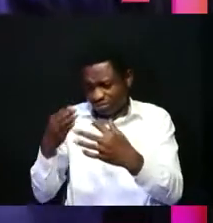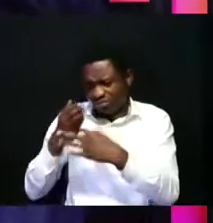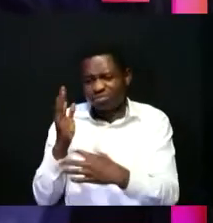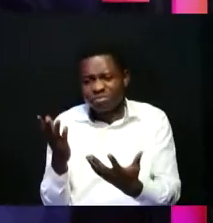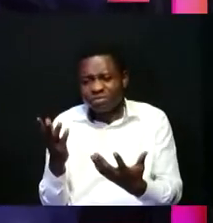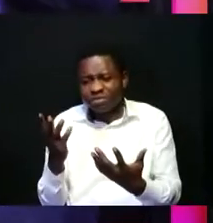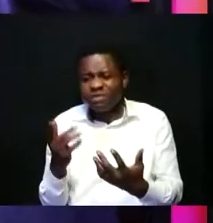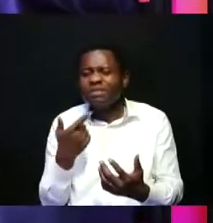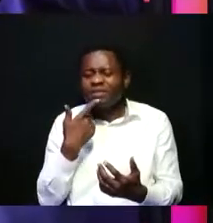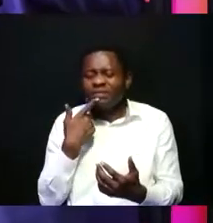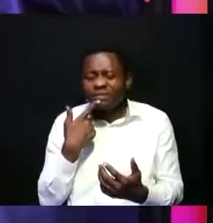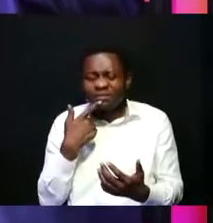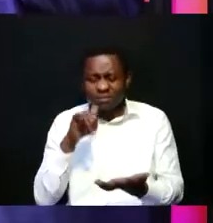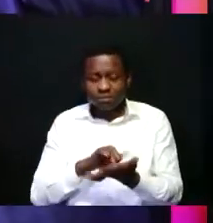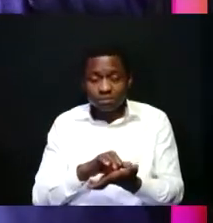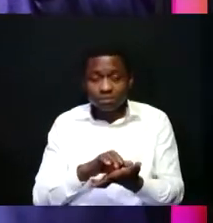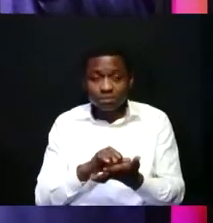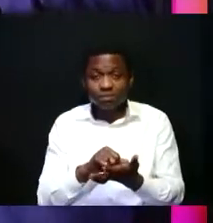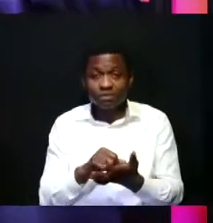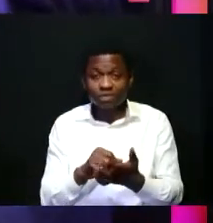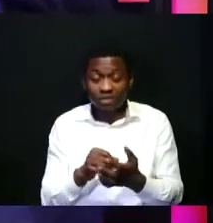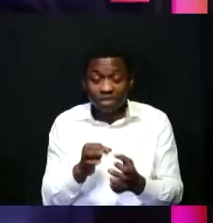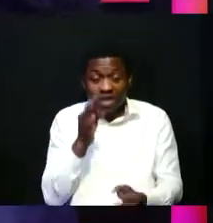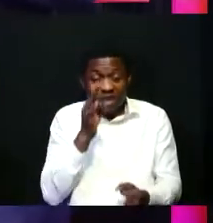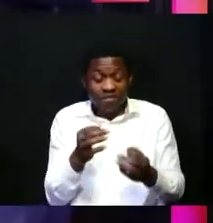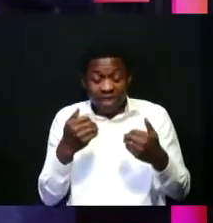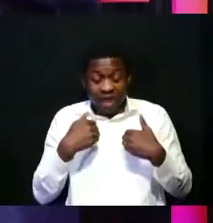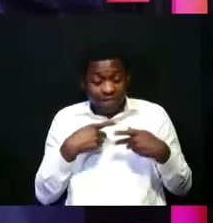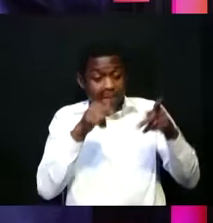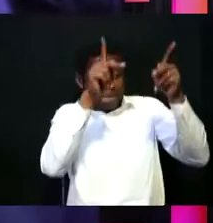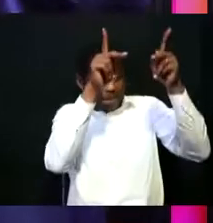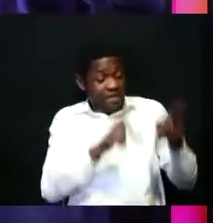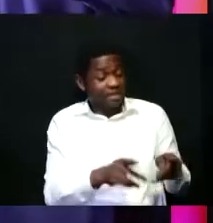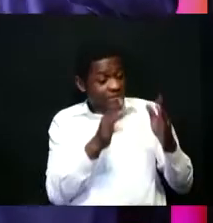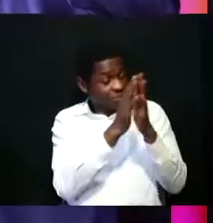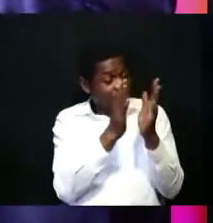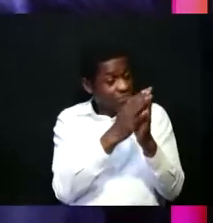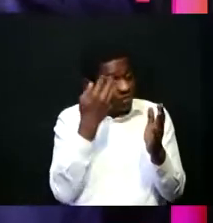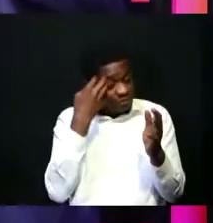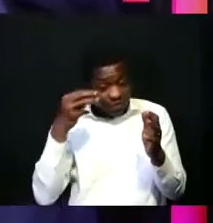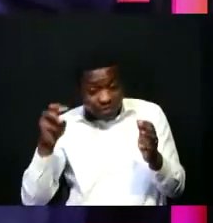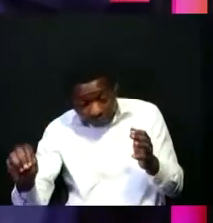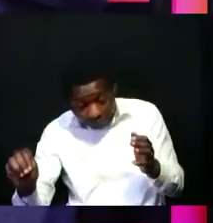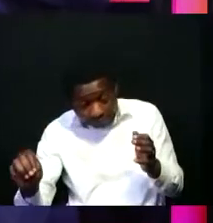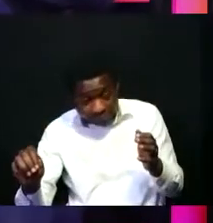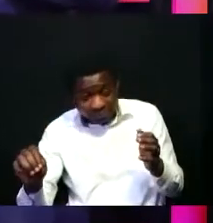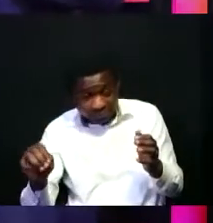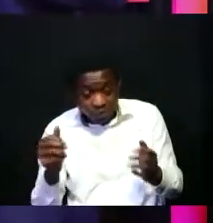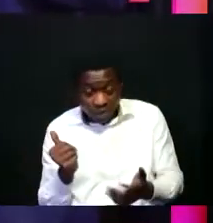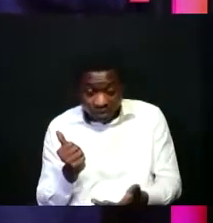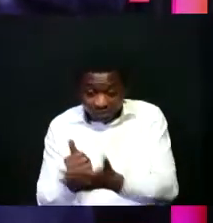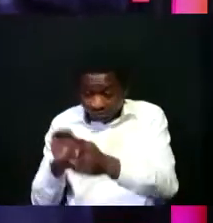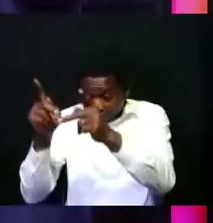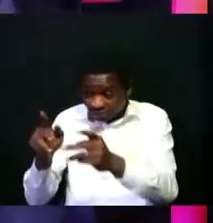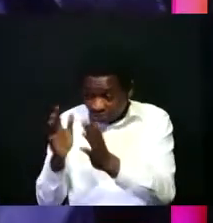He's still saying that if there is an intercessor who will speak on this fellow's